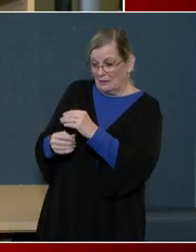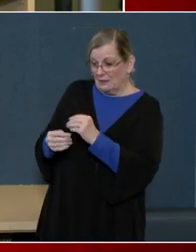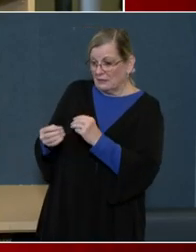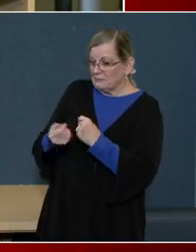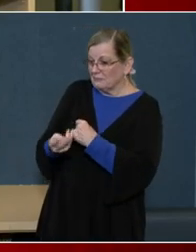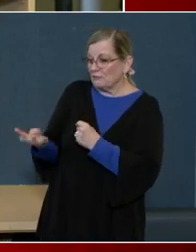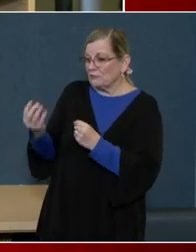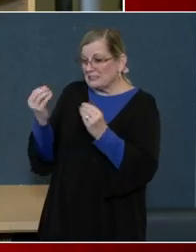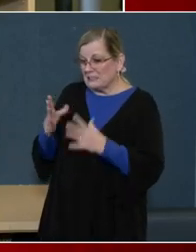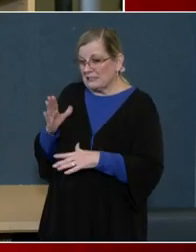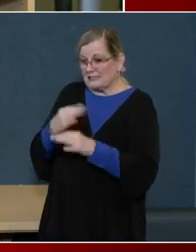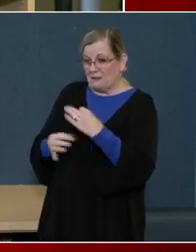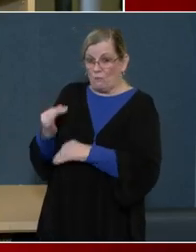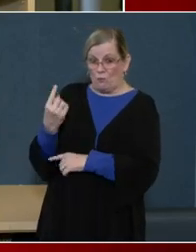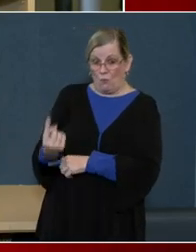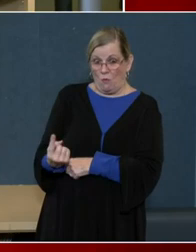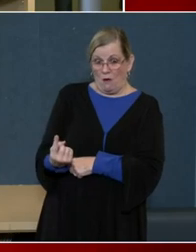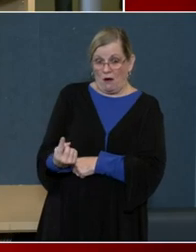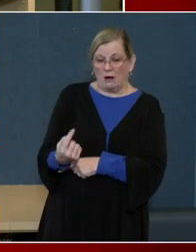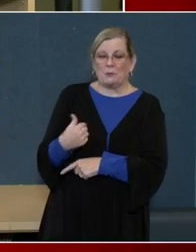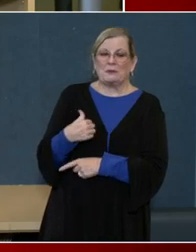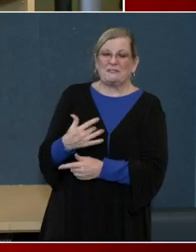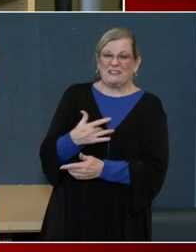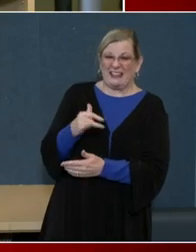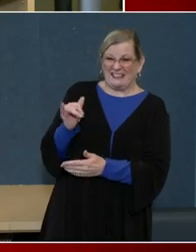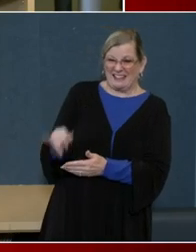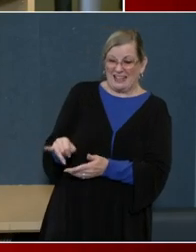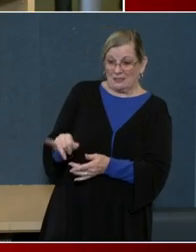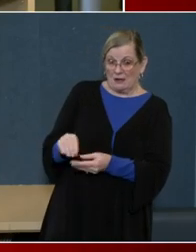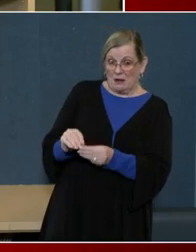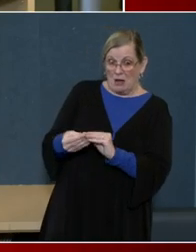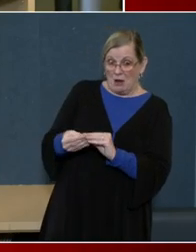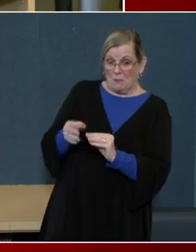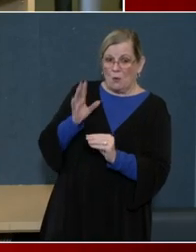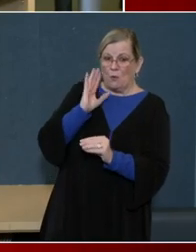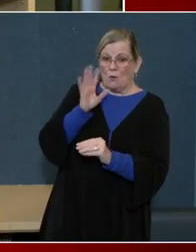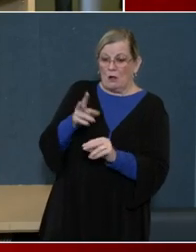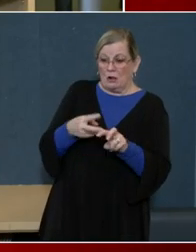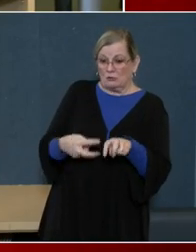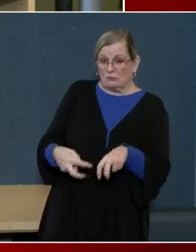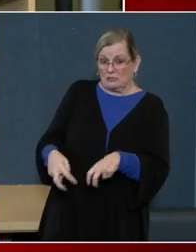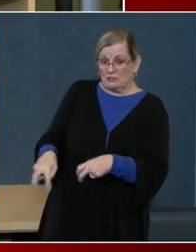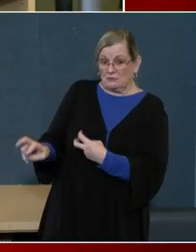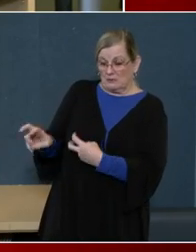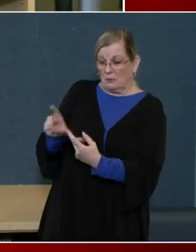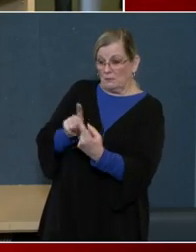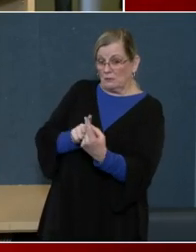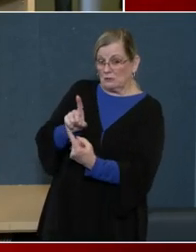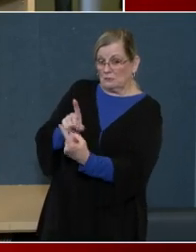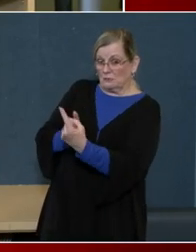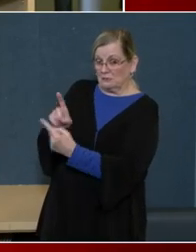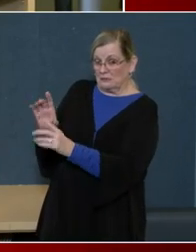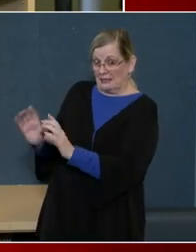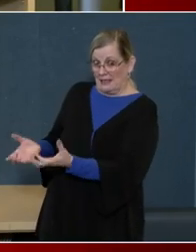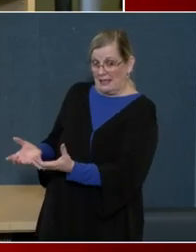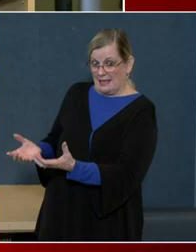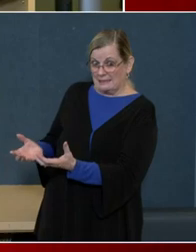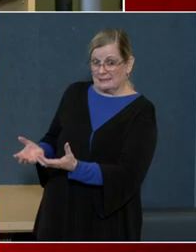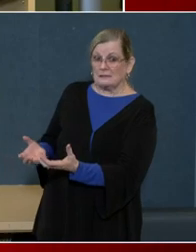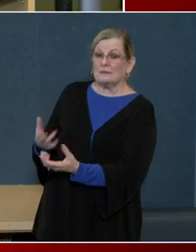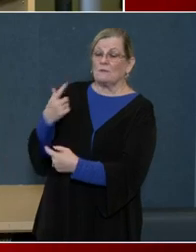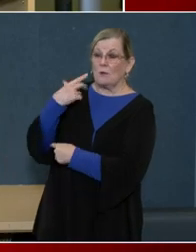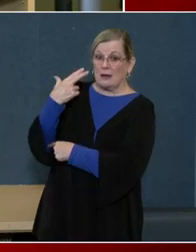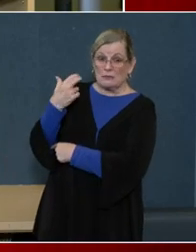number of transitions required to create an in-person experience for secondary students at a large